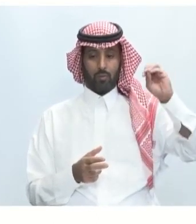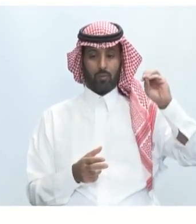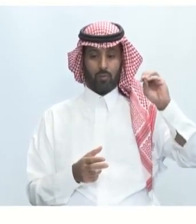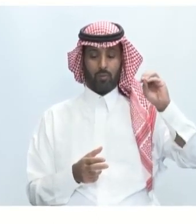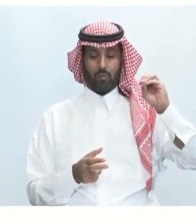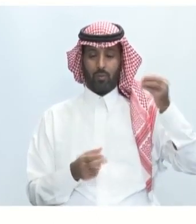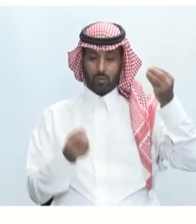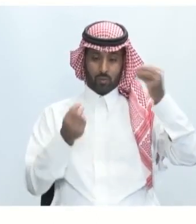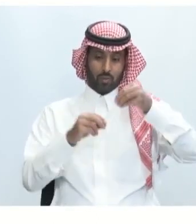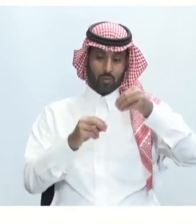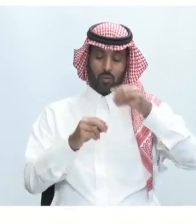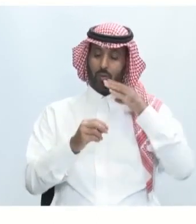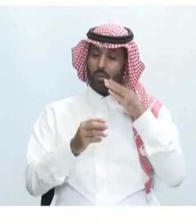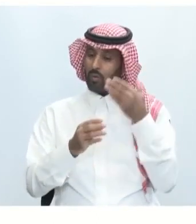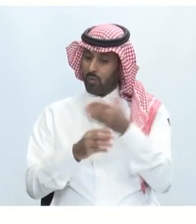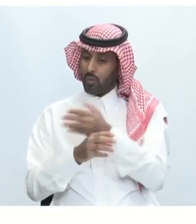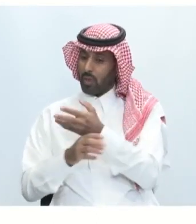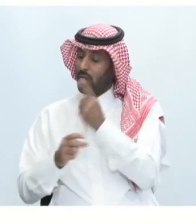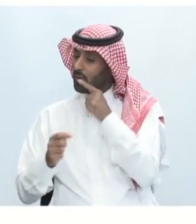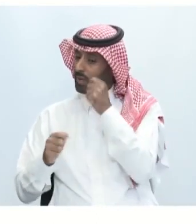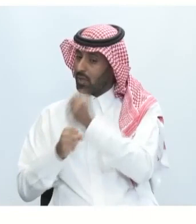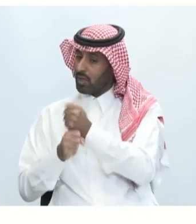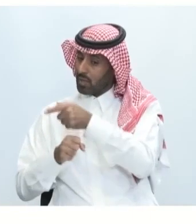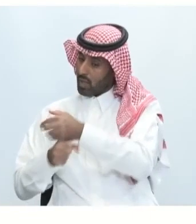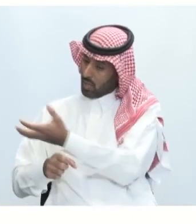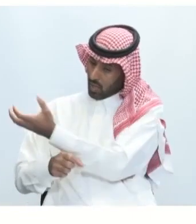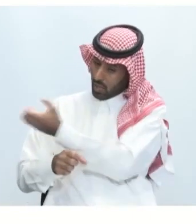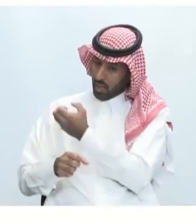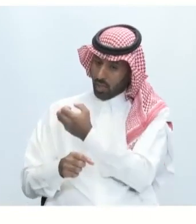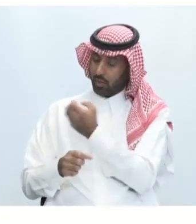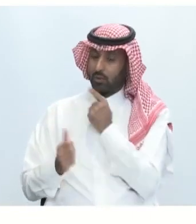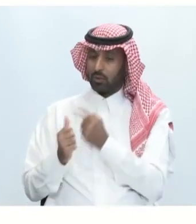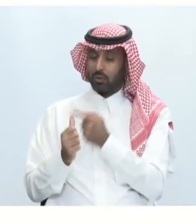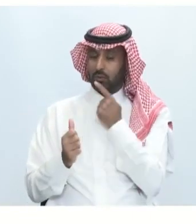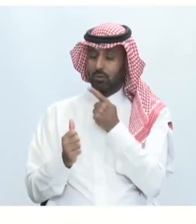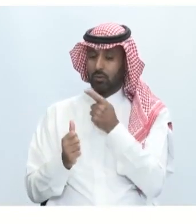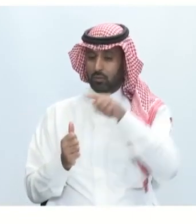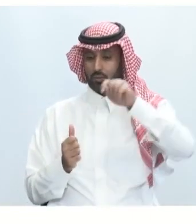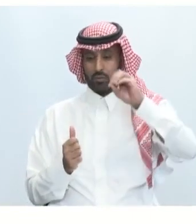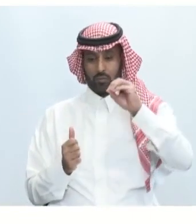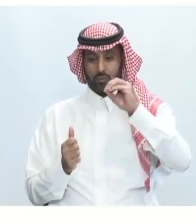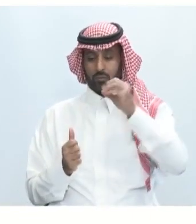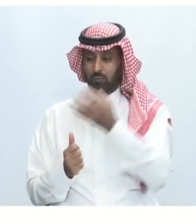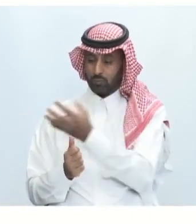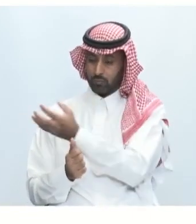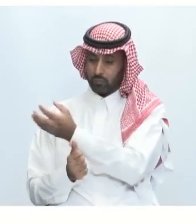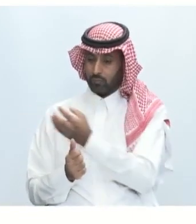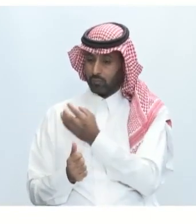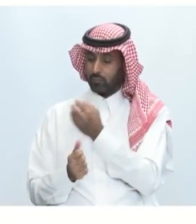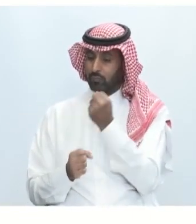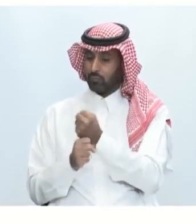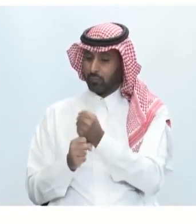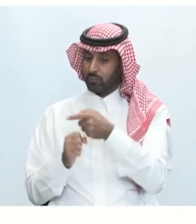the indirect object is receiving something. Again, we use to when if